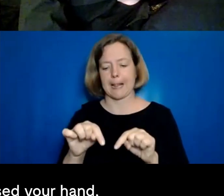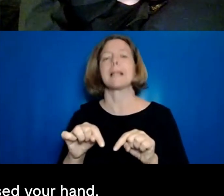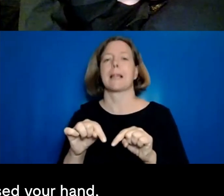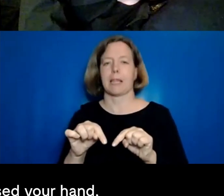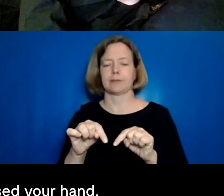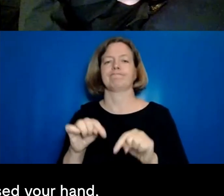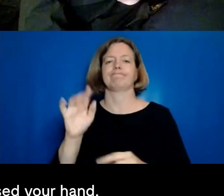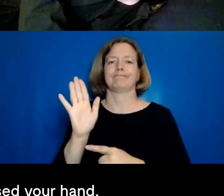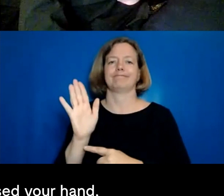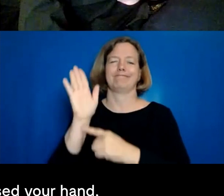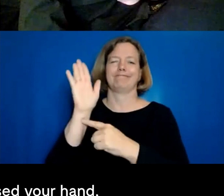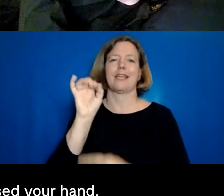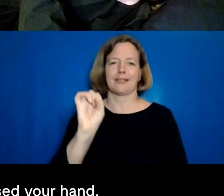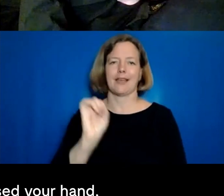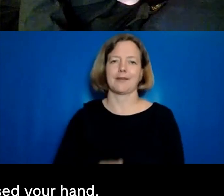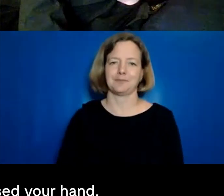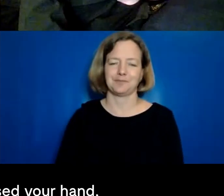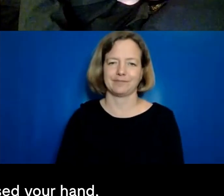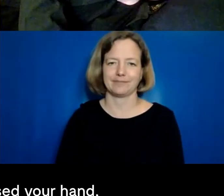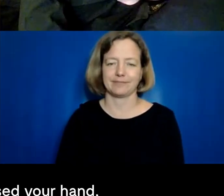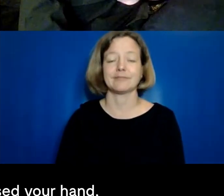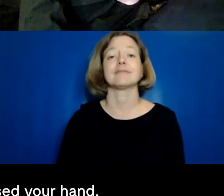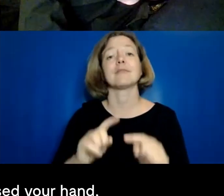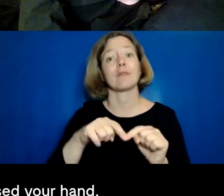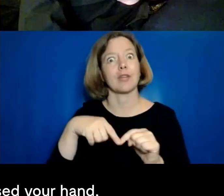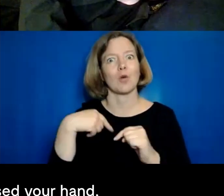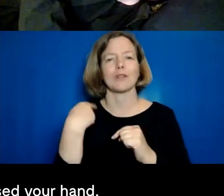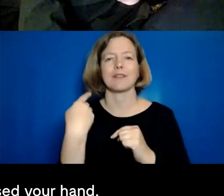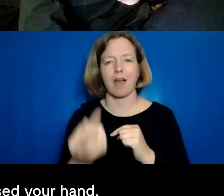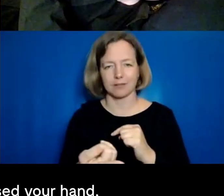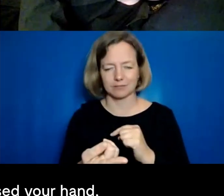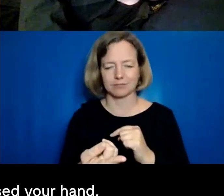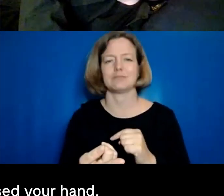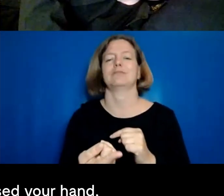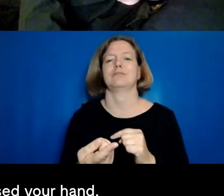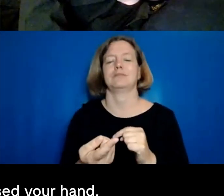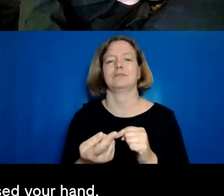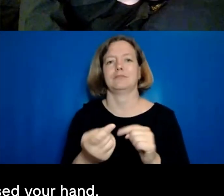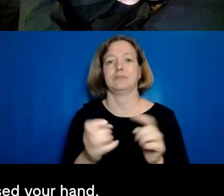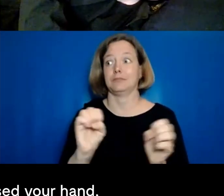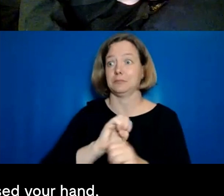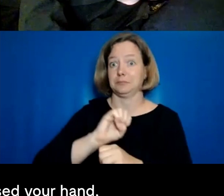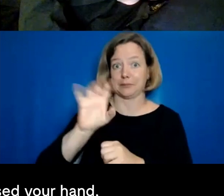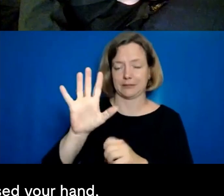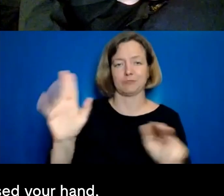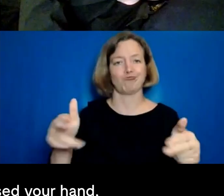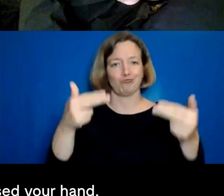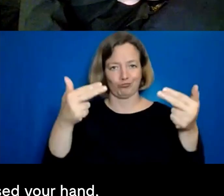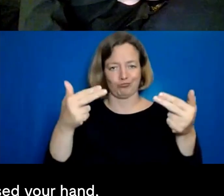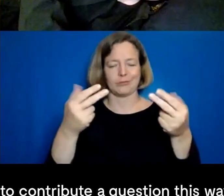If you raise your hand, we will then let you enter the discussion via audio and